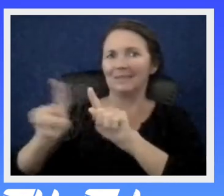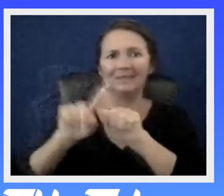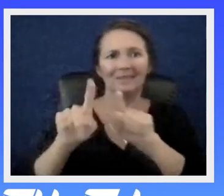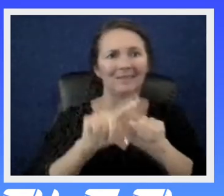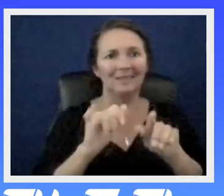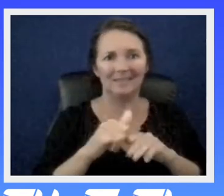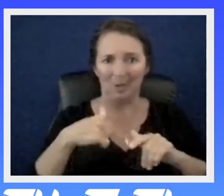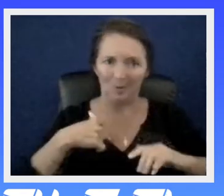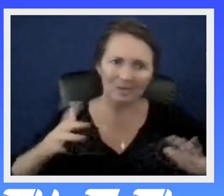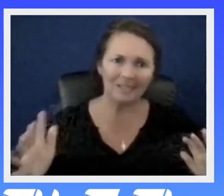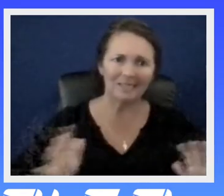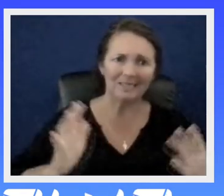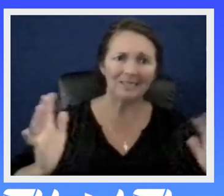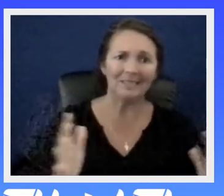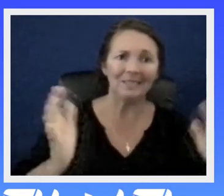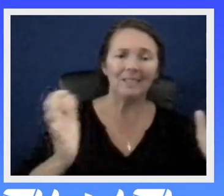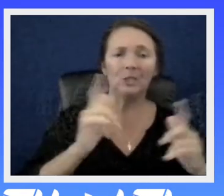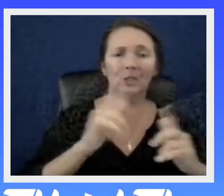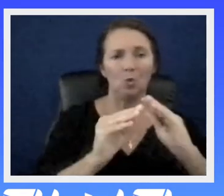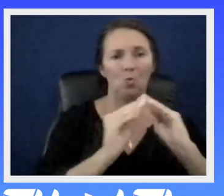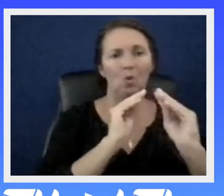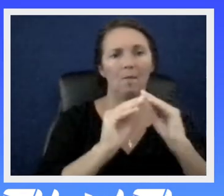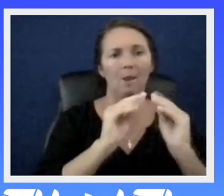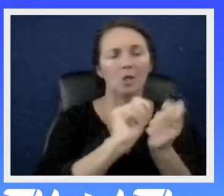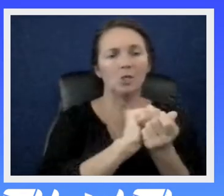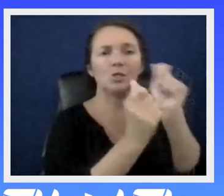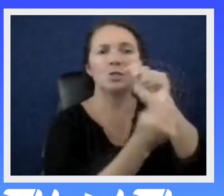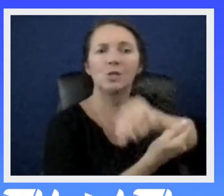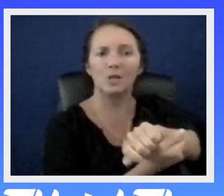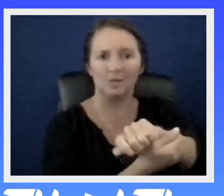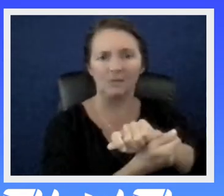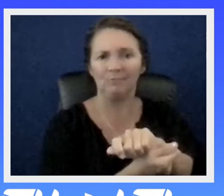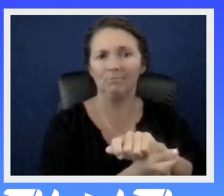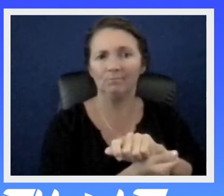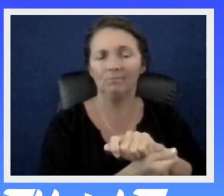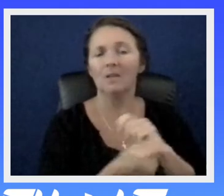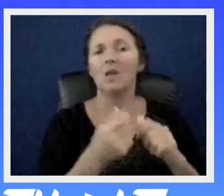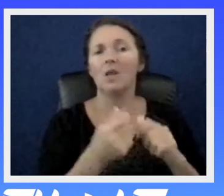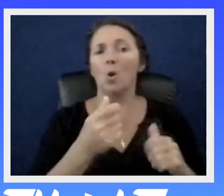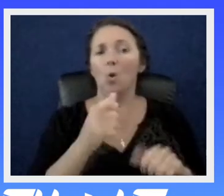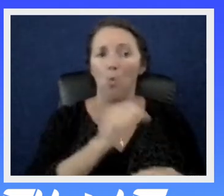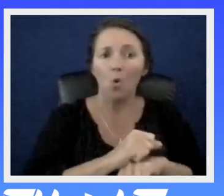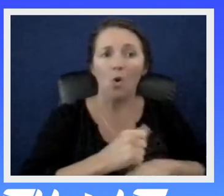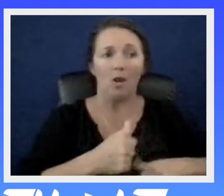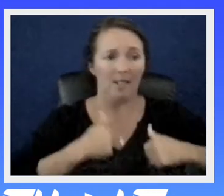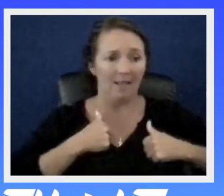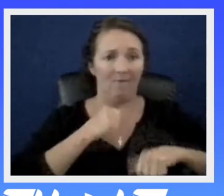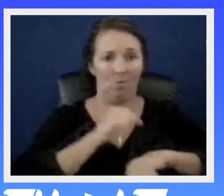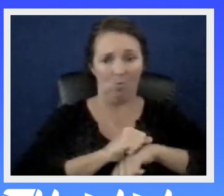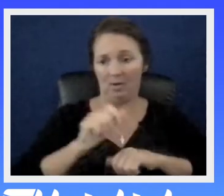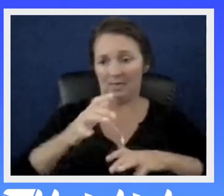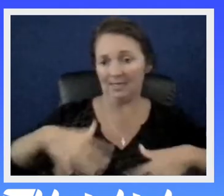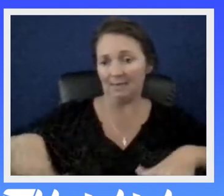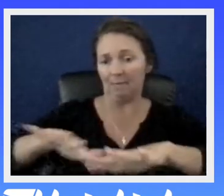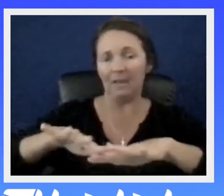to repair and transform in this moment. And live work space is